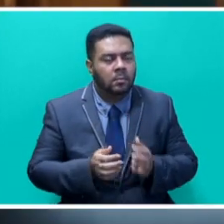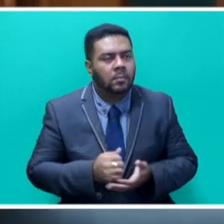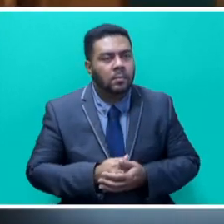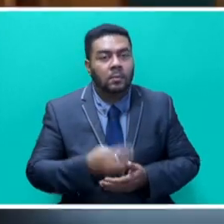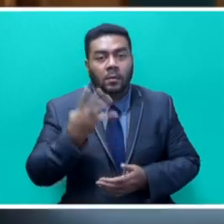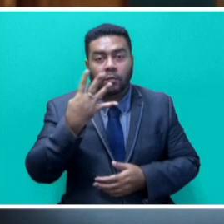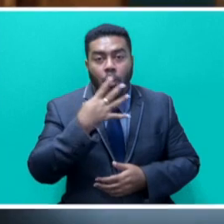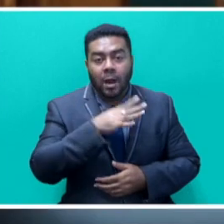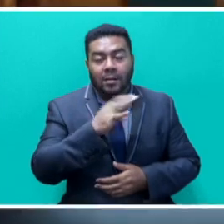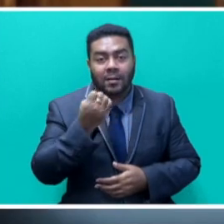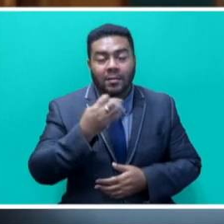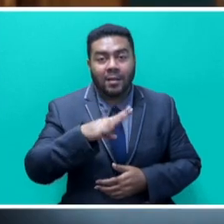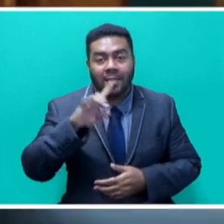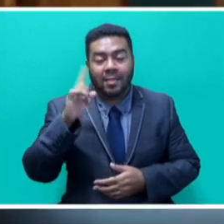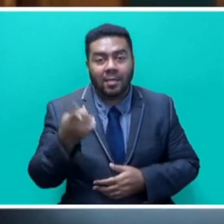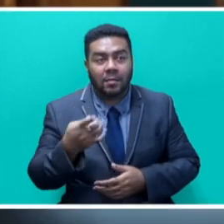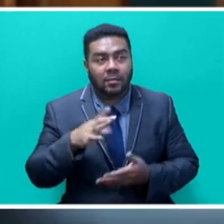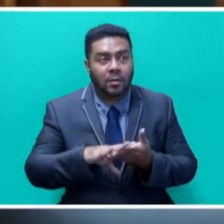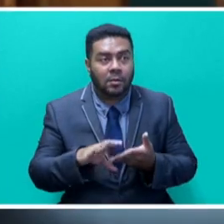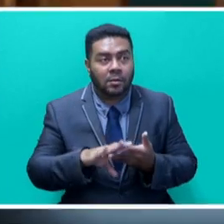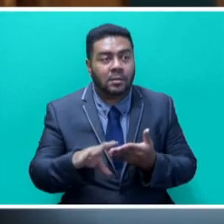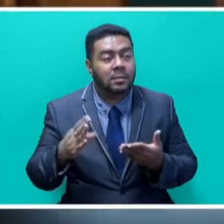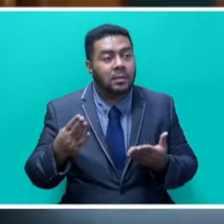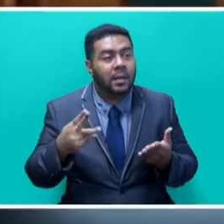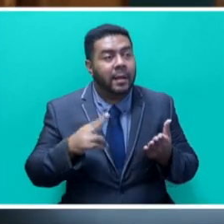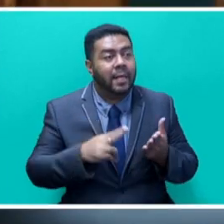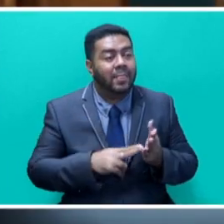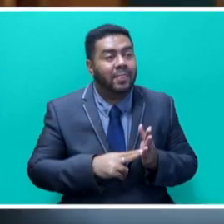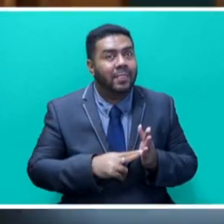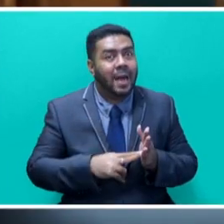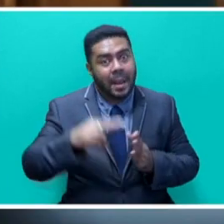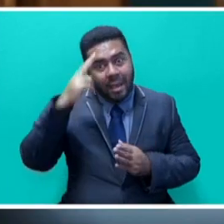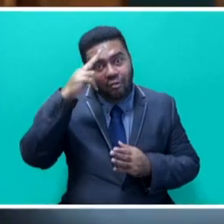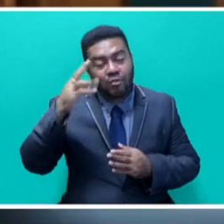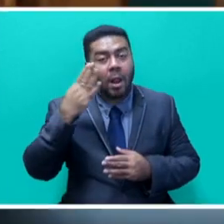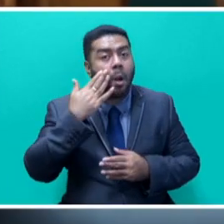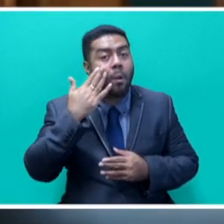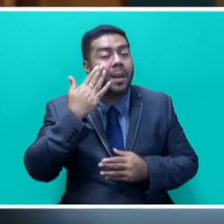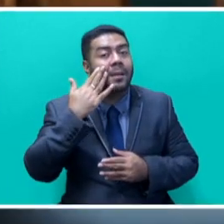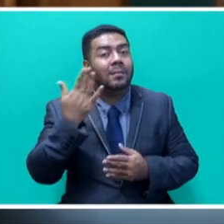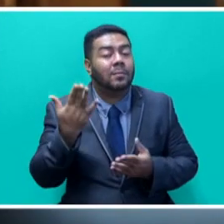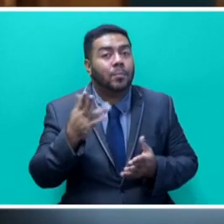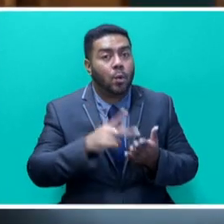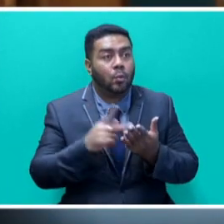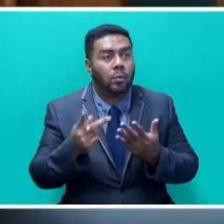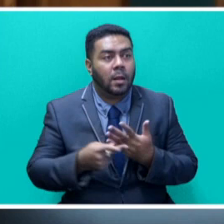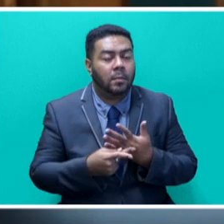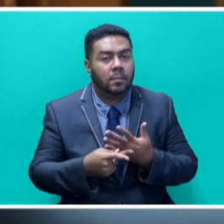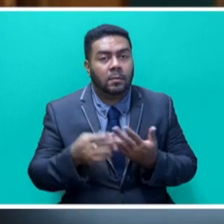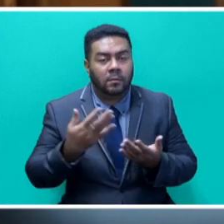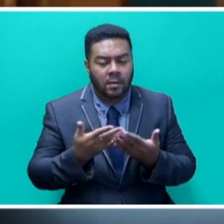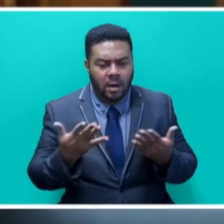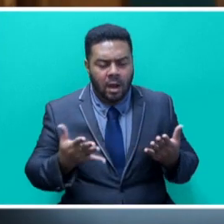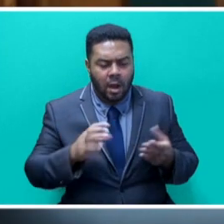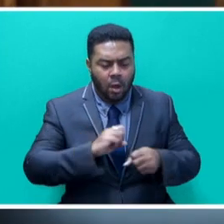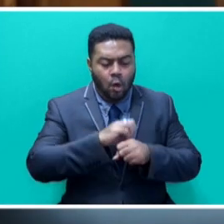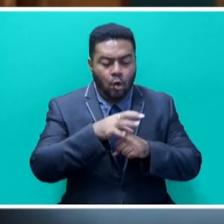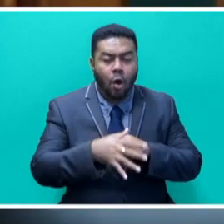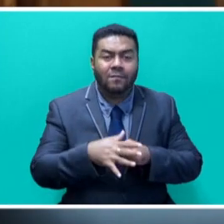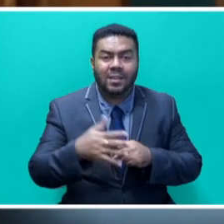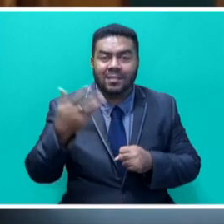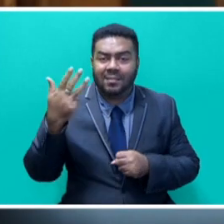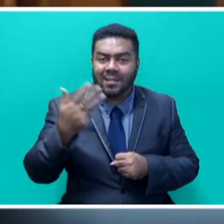$420,000 to roll out the emission reduction program, national awareness campaign. Given the current COVID-19 restrictions,